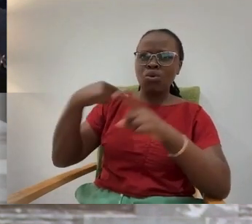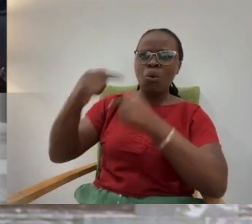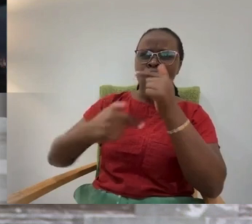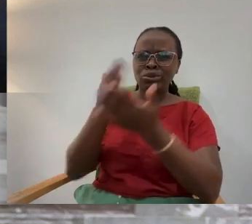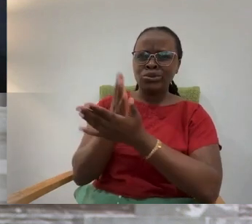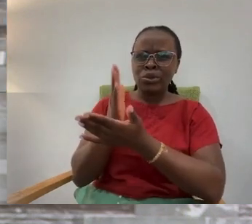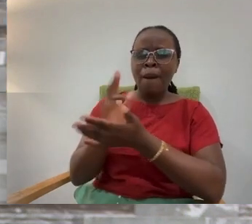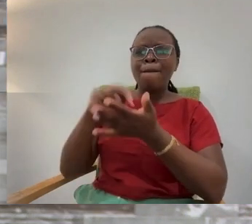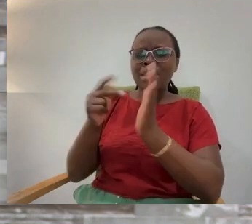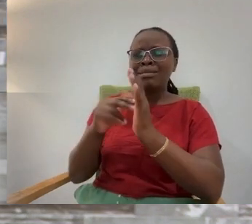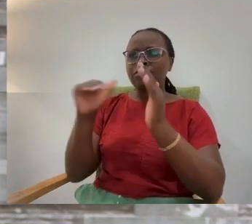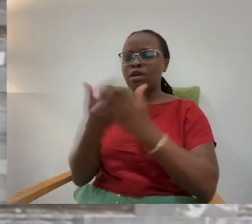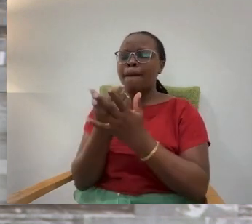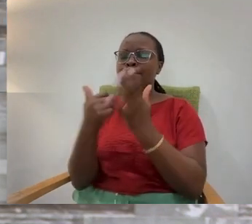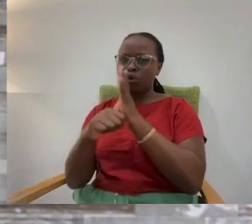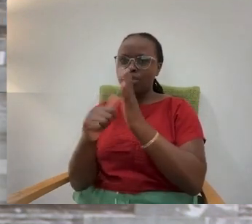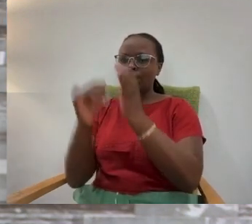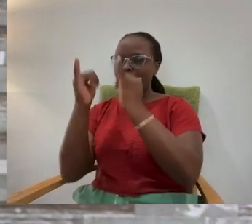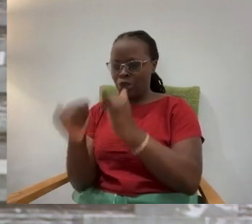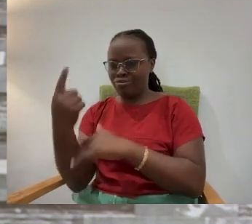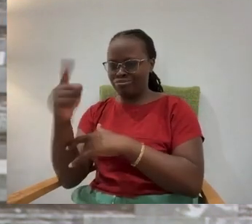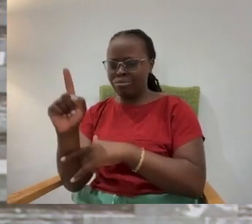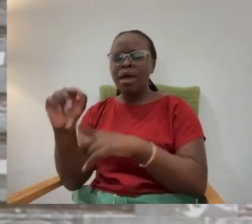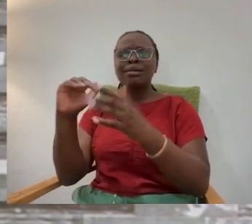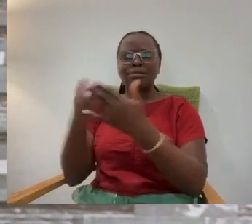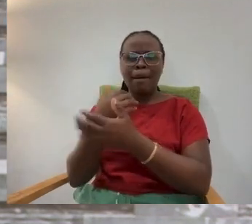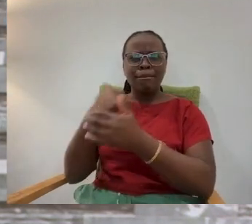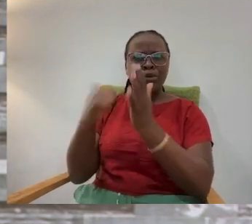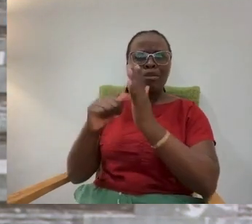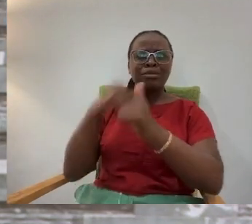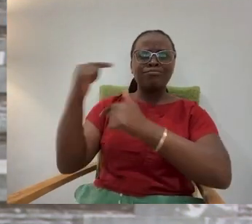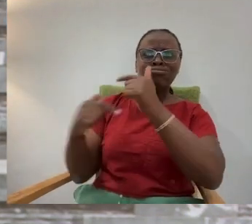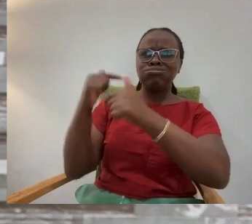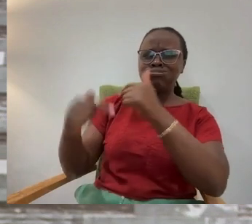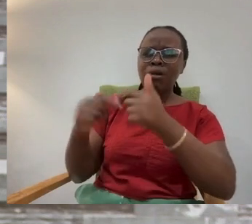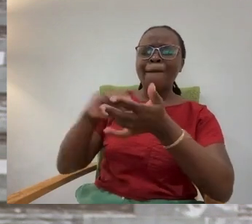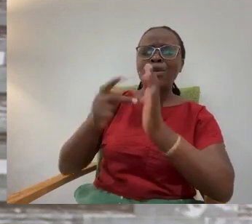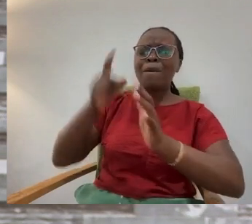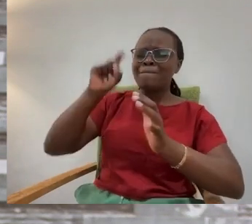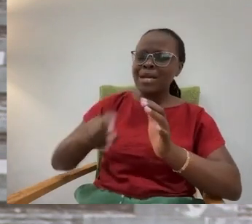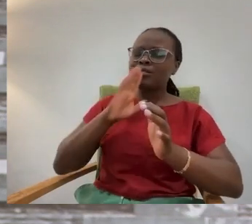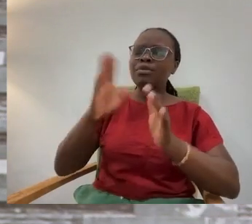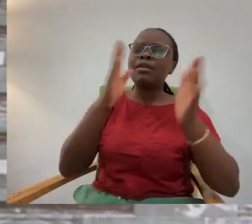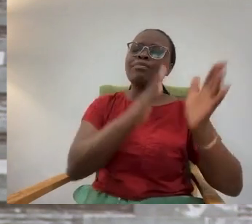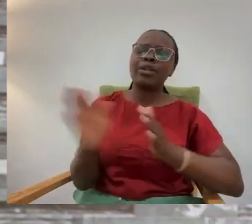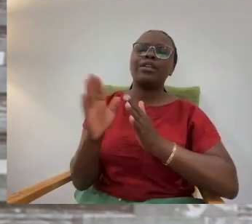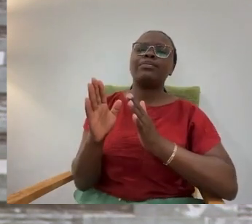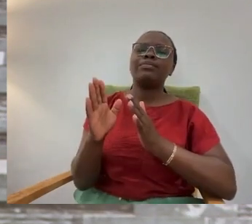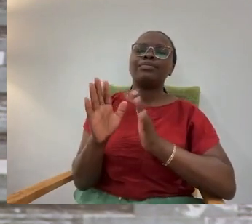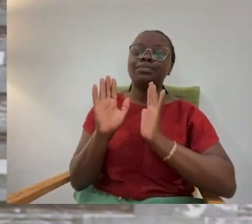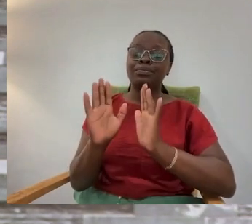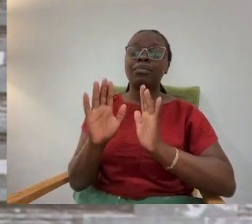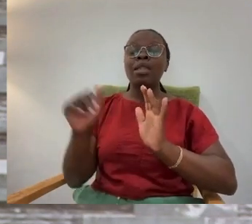very common, and it's important to start preparing for those kind of things. And